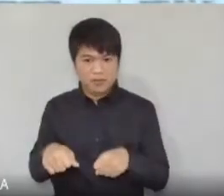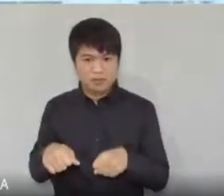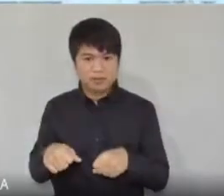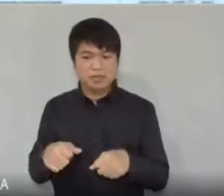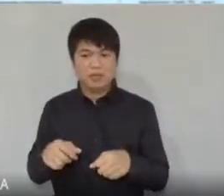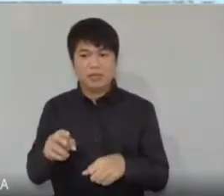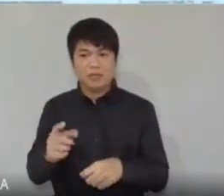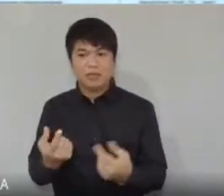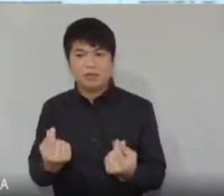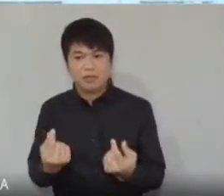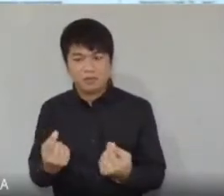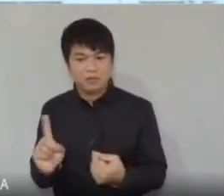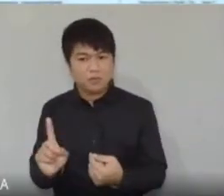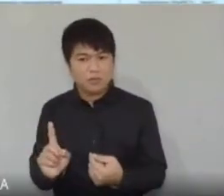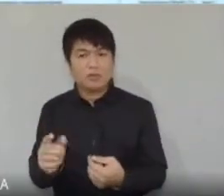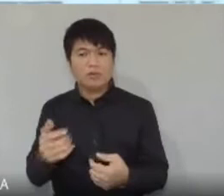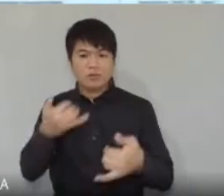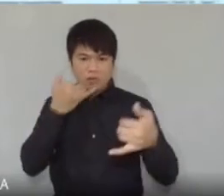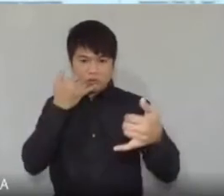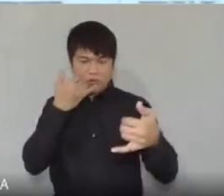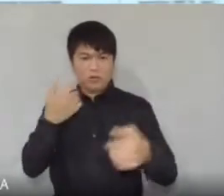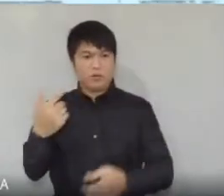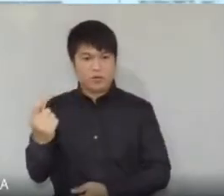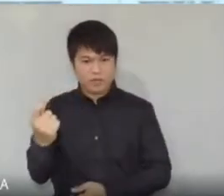Other more for our,